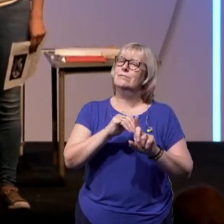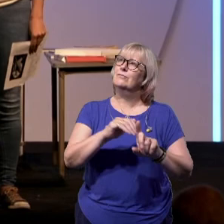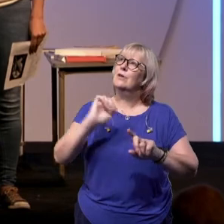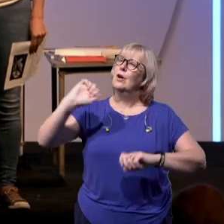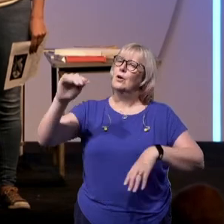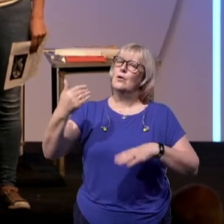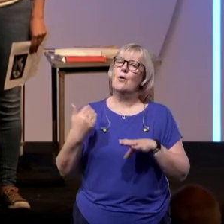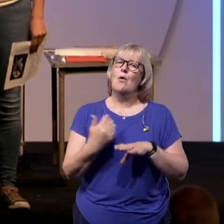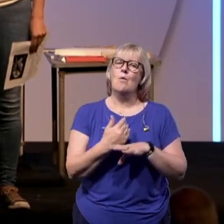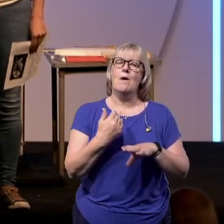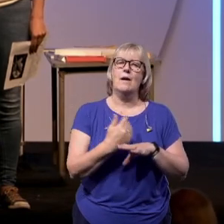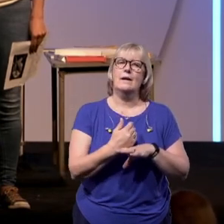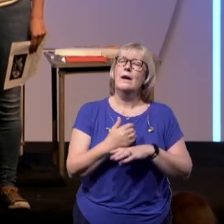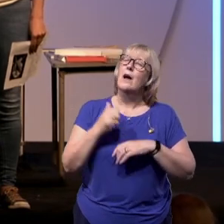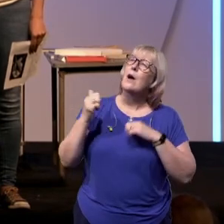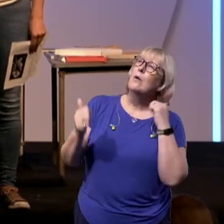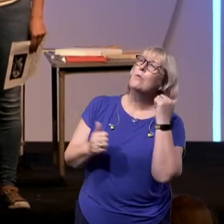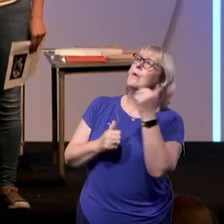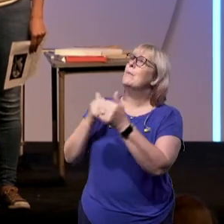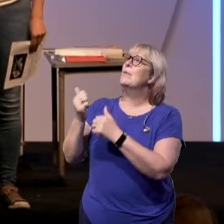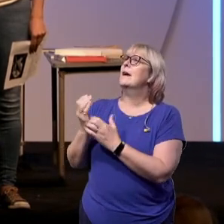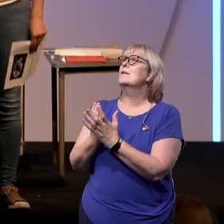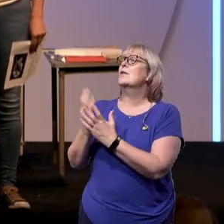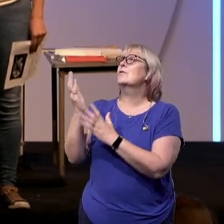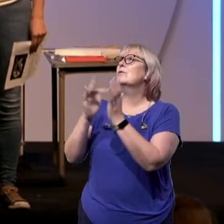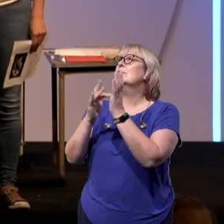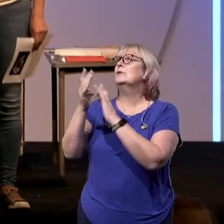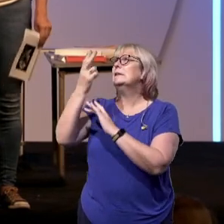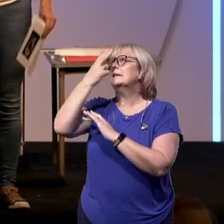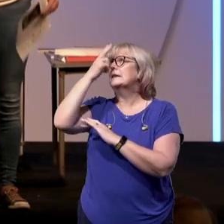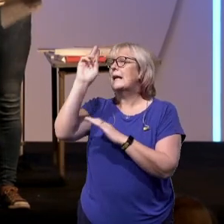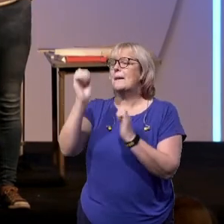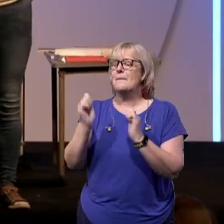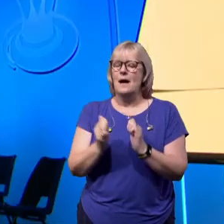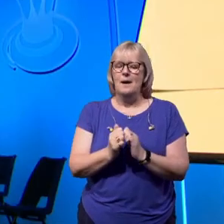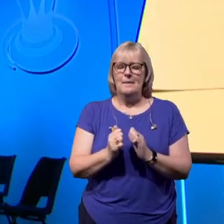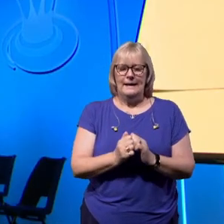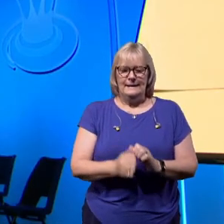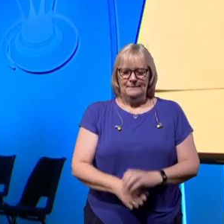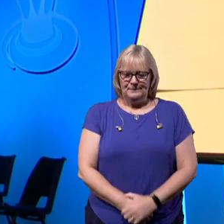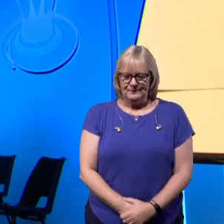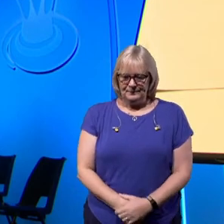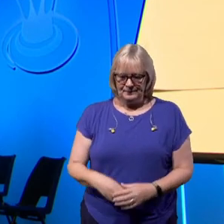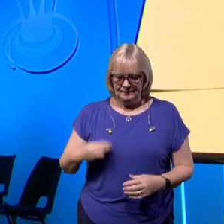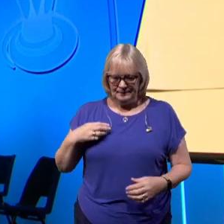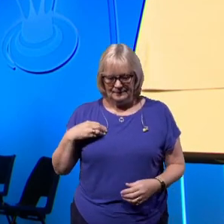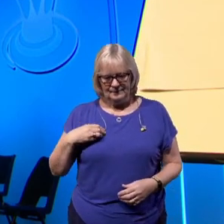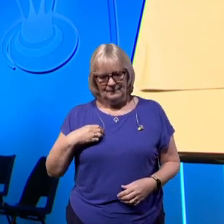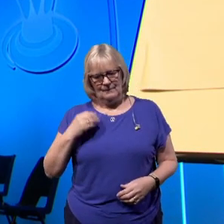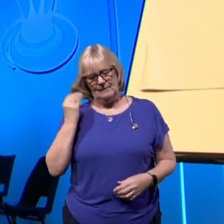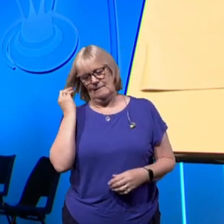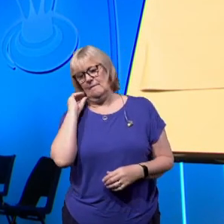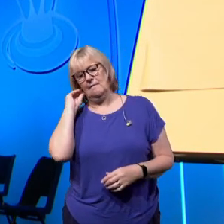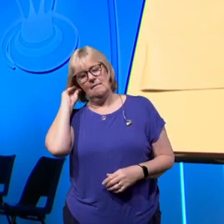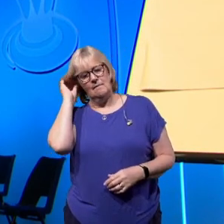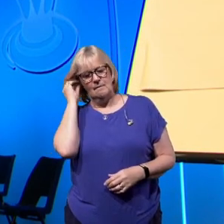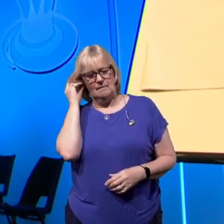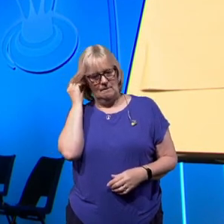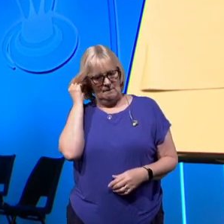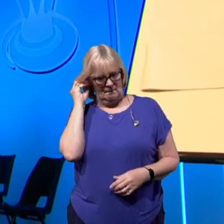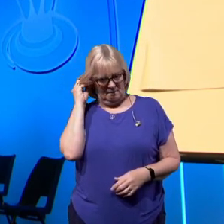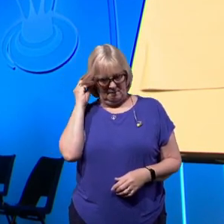pray these things now in your precious Son's name. Amen. Okay, so we're going to read Mark